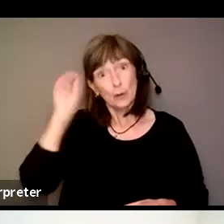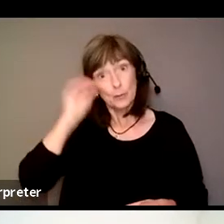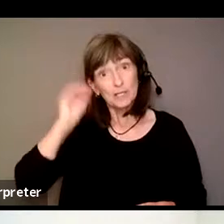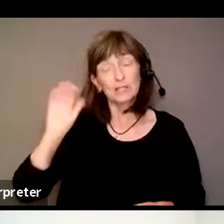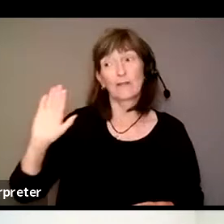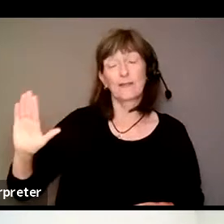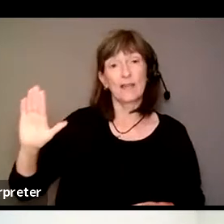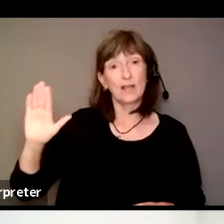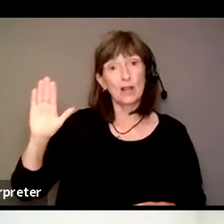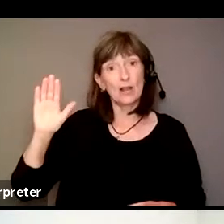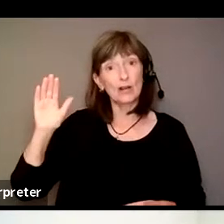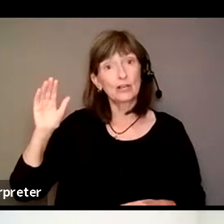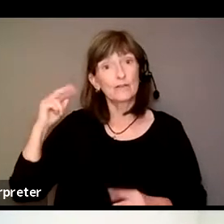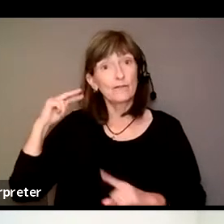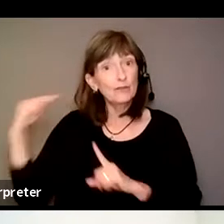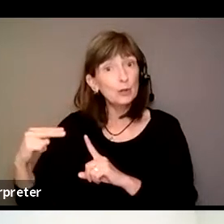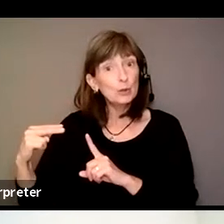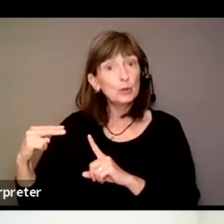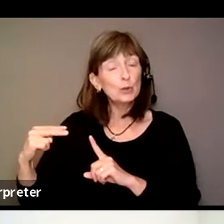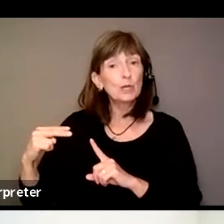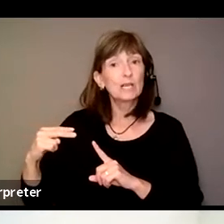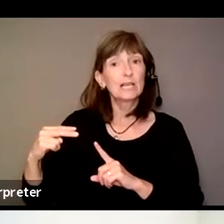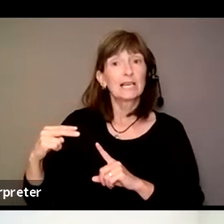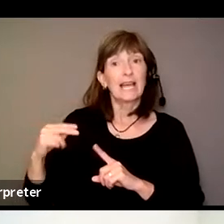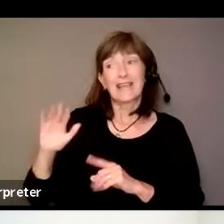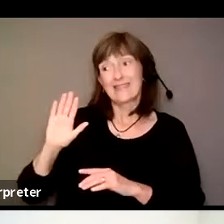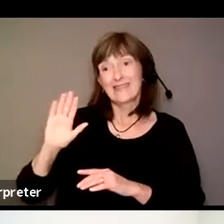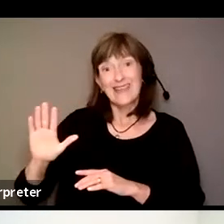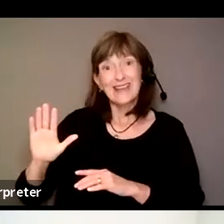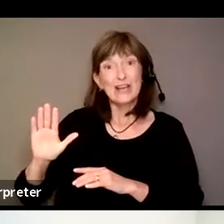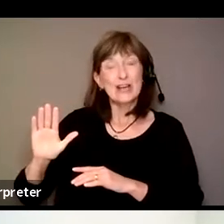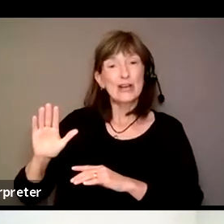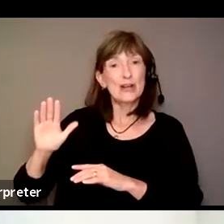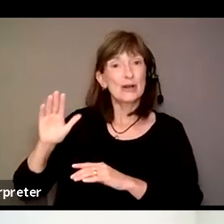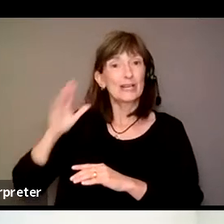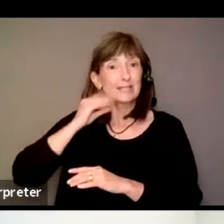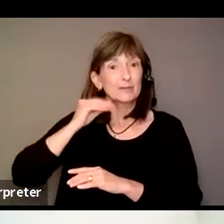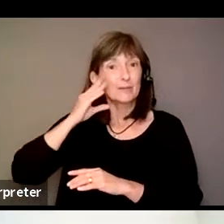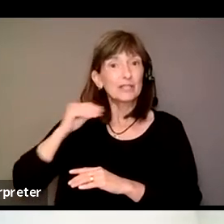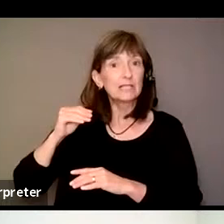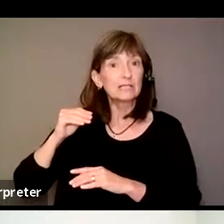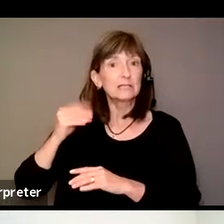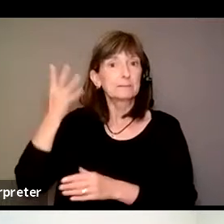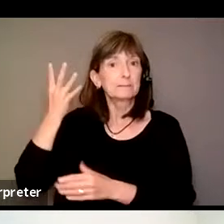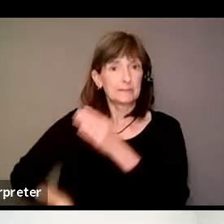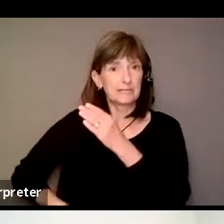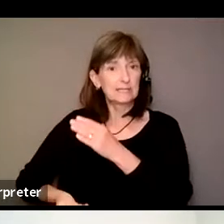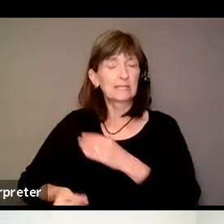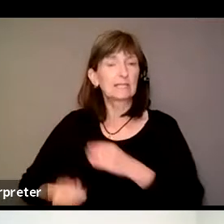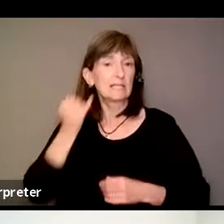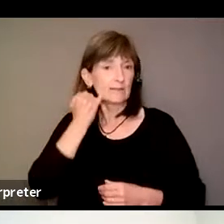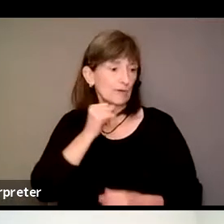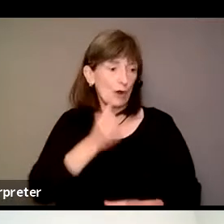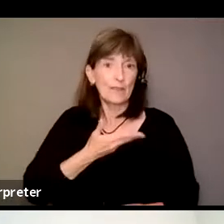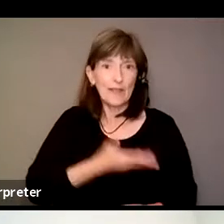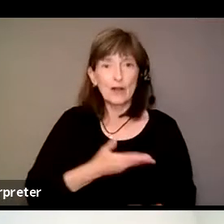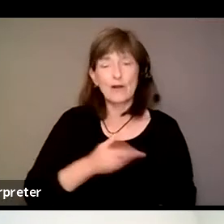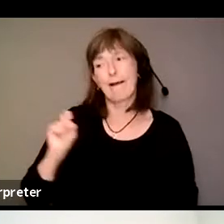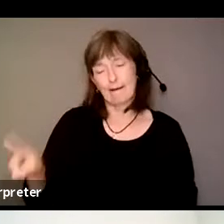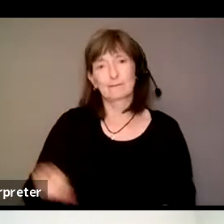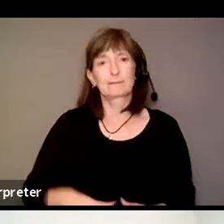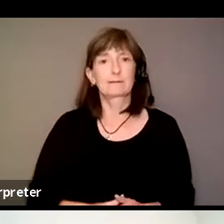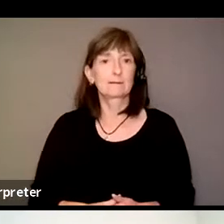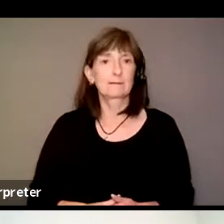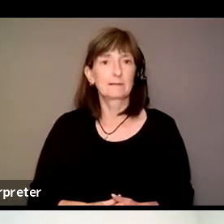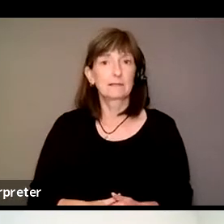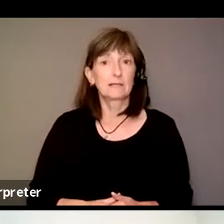voices, there's a level of intersectionality that is being missed when they're not at the table and they're not being represented. And